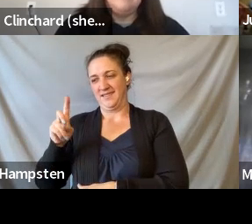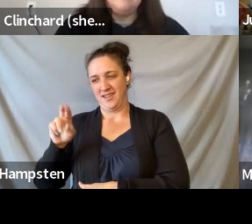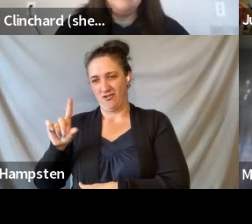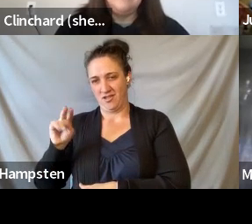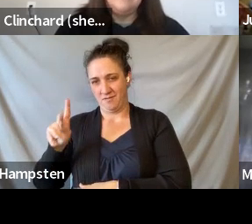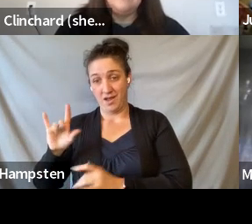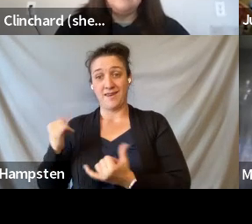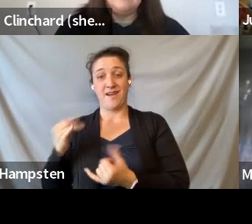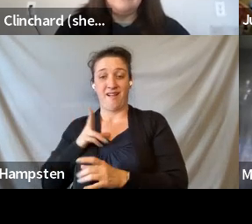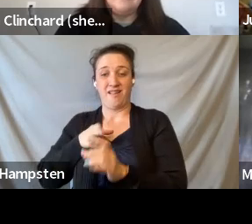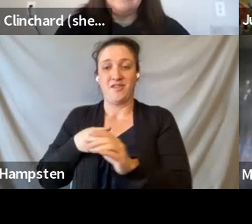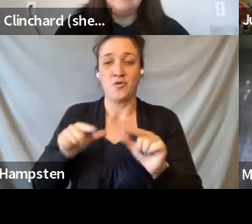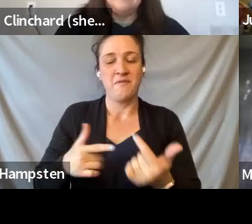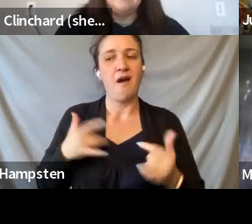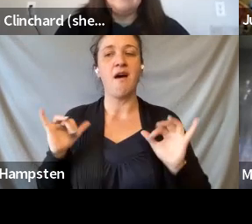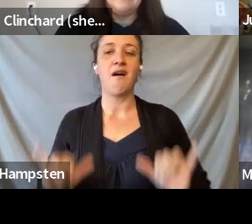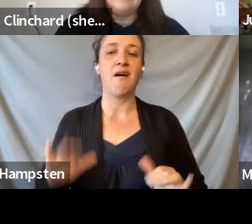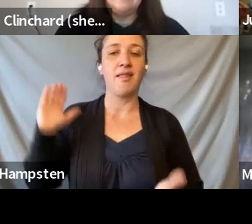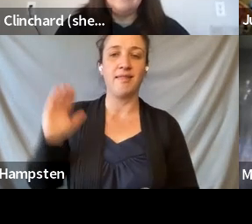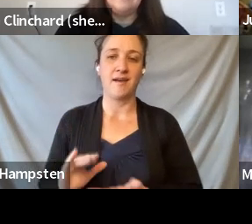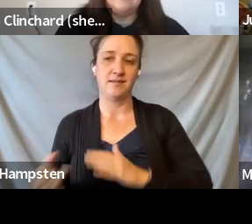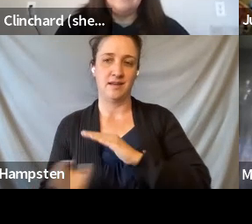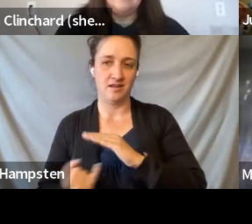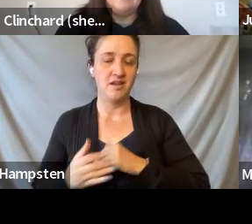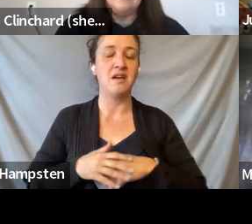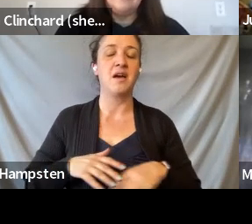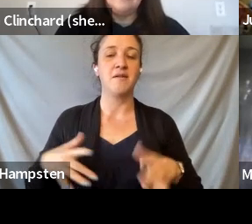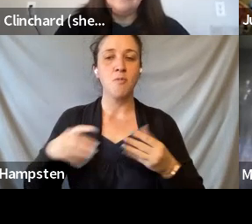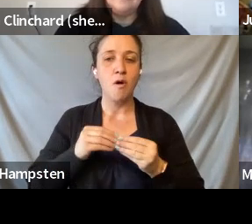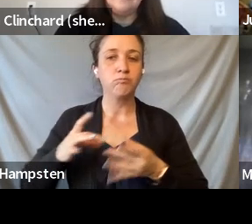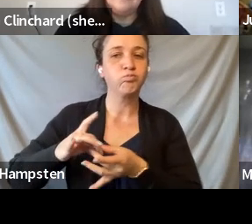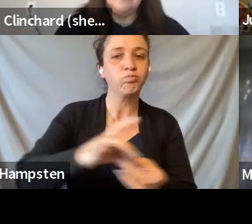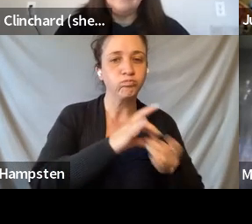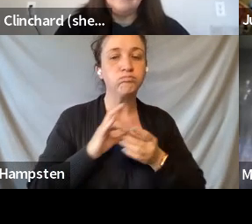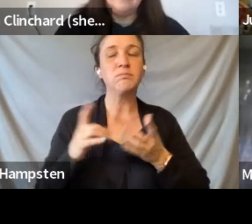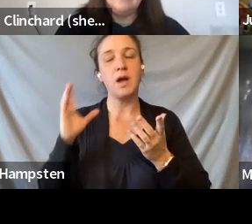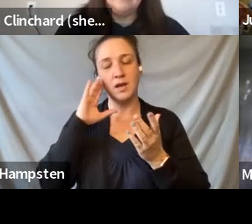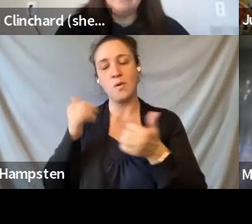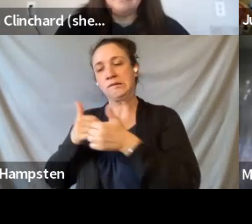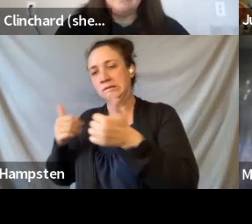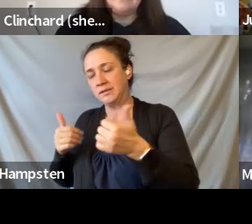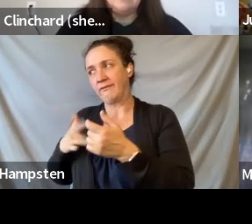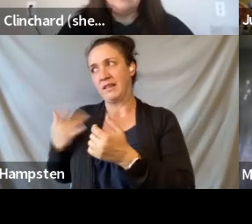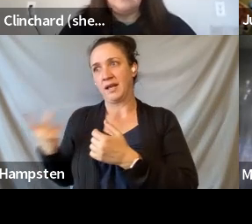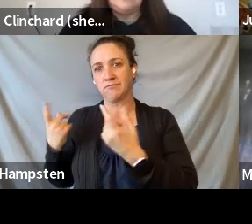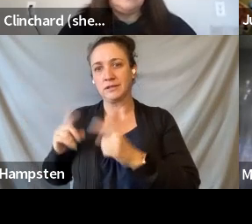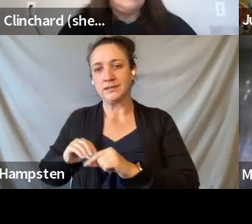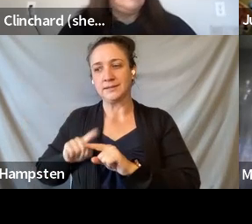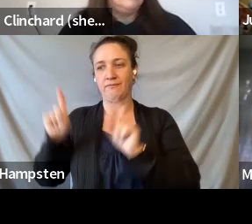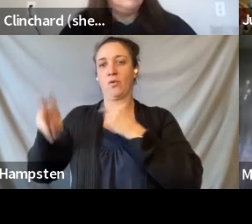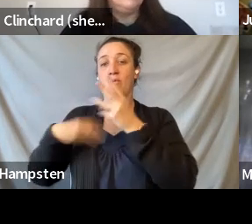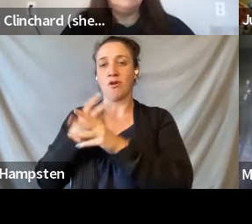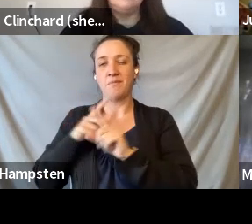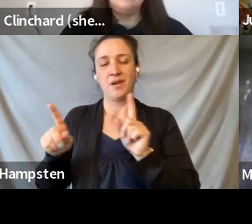We know it's a different world and we're considered different, but it's been great to talk to people,